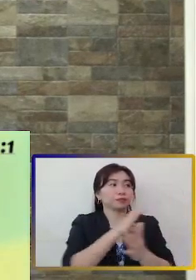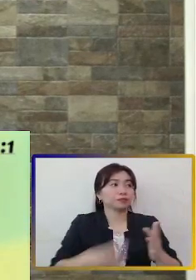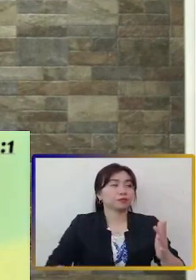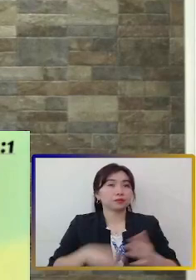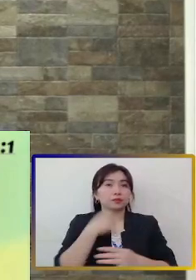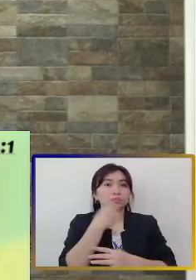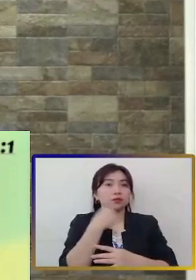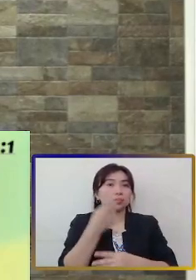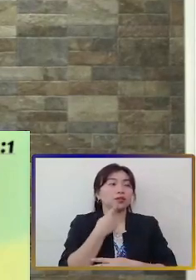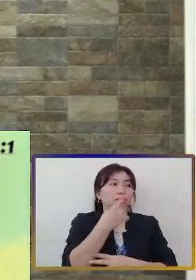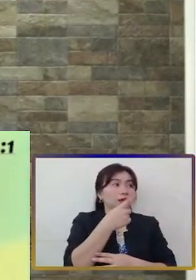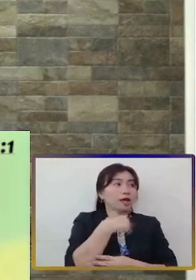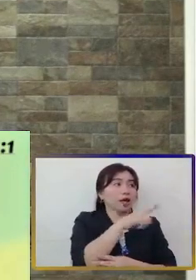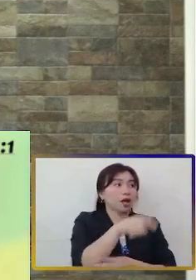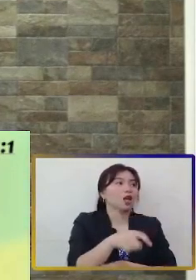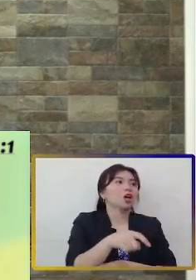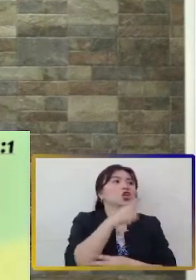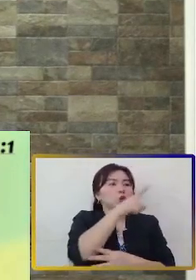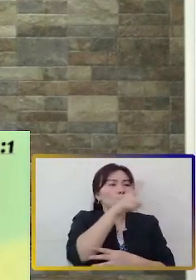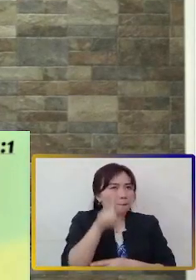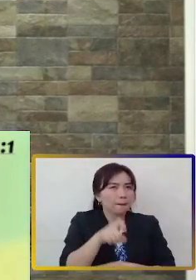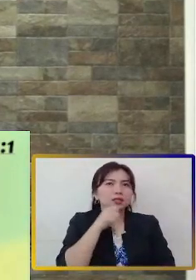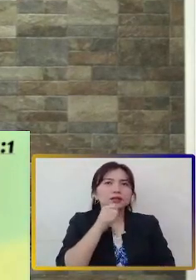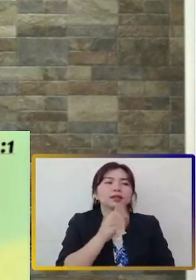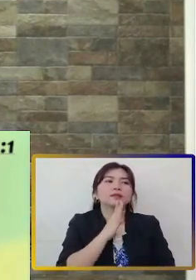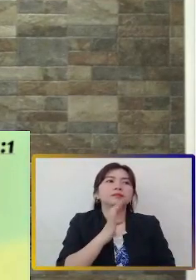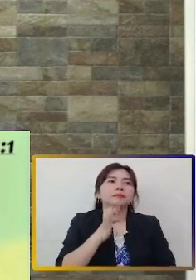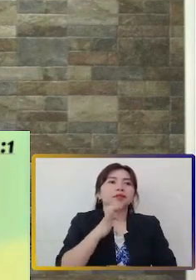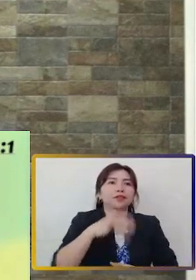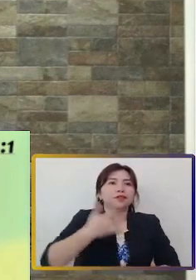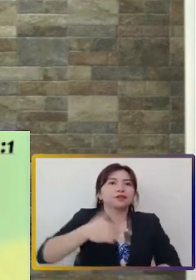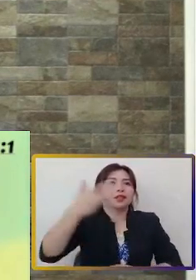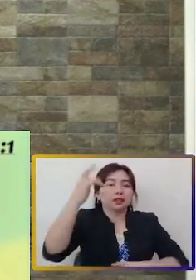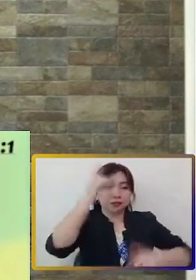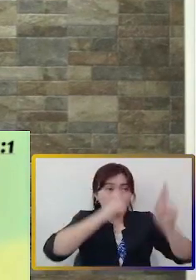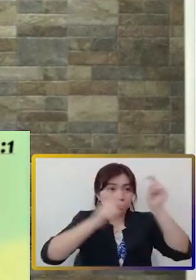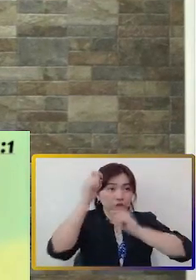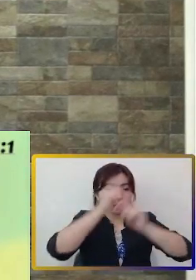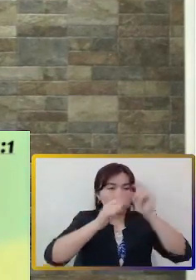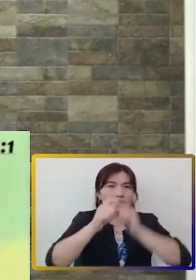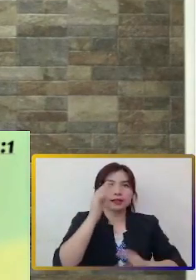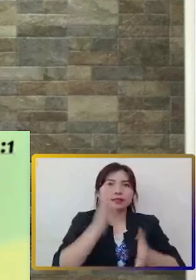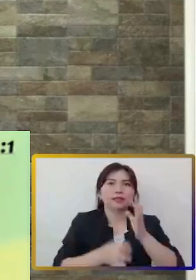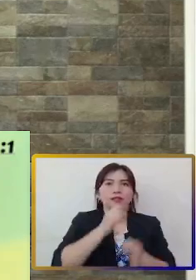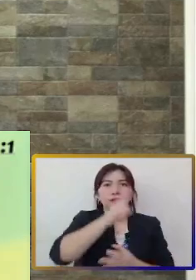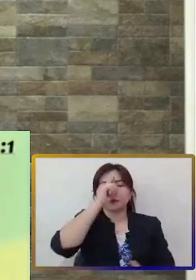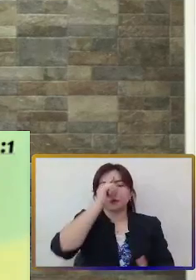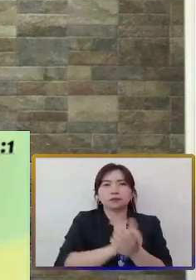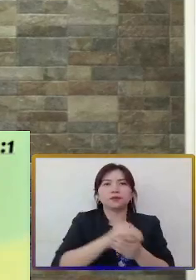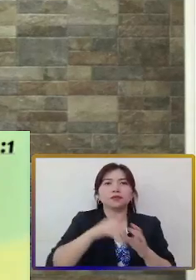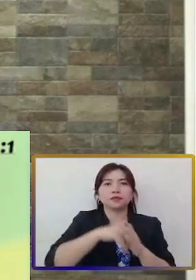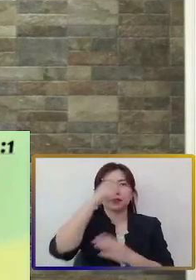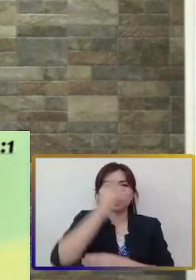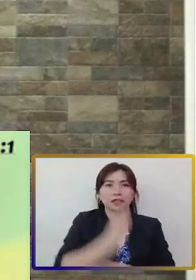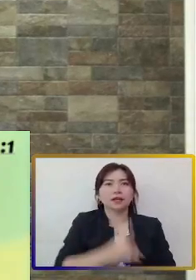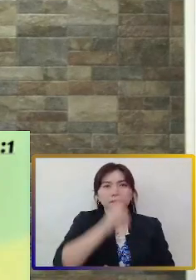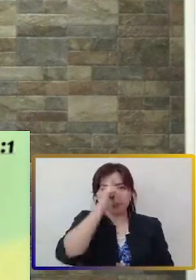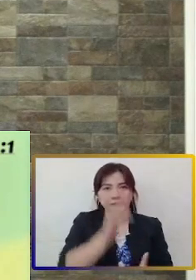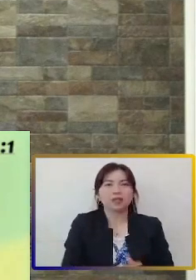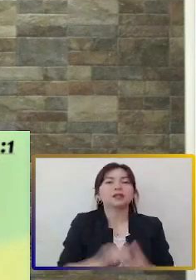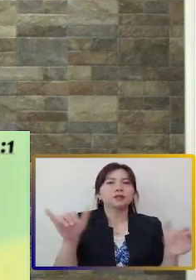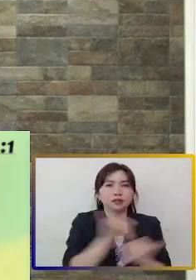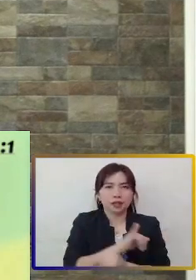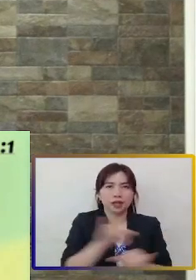let not your heart be Trouble sabi ng Bibliya If you believe in god Believe also in